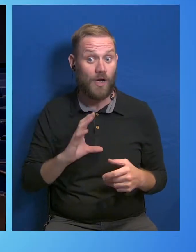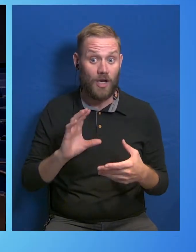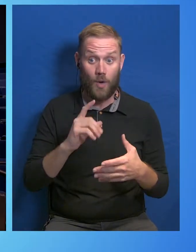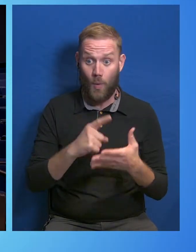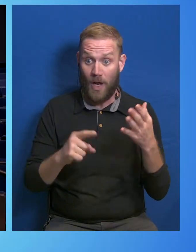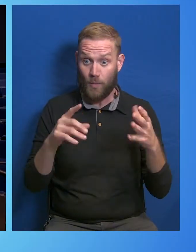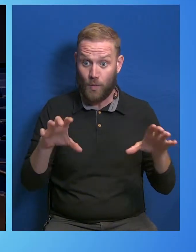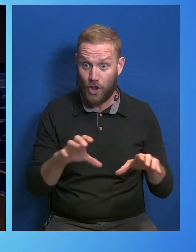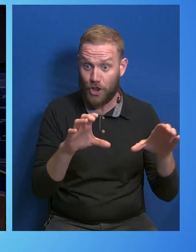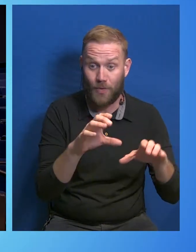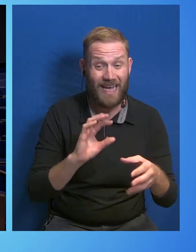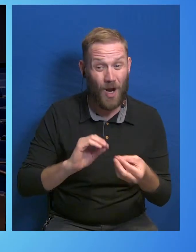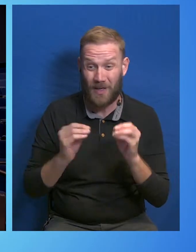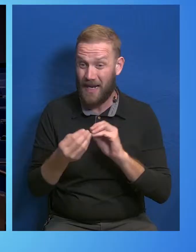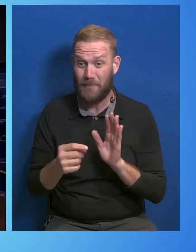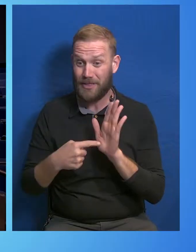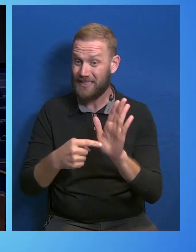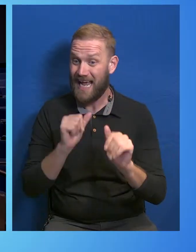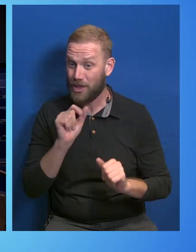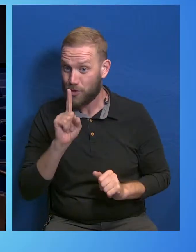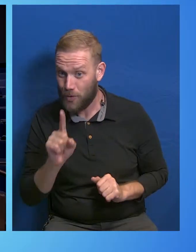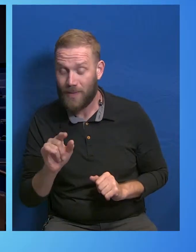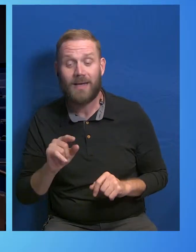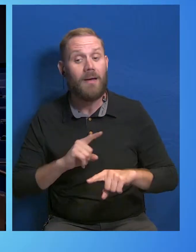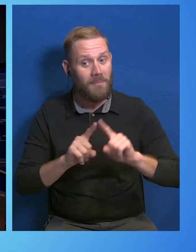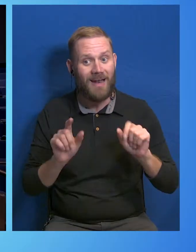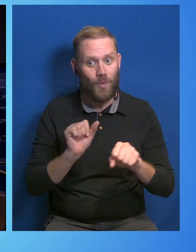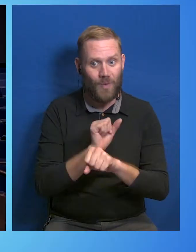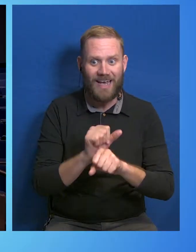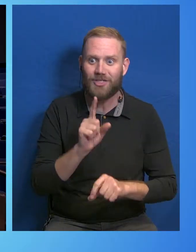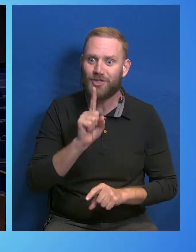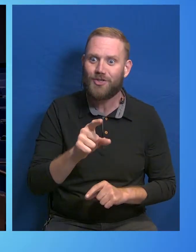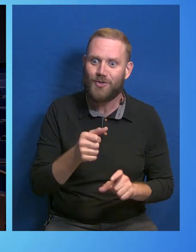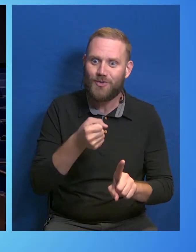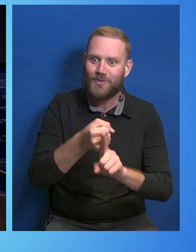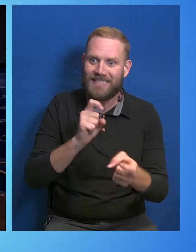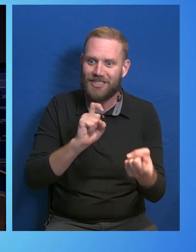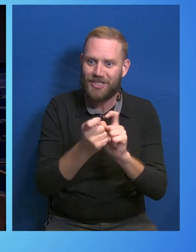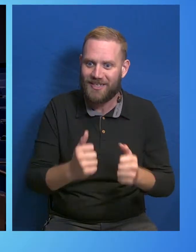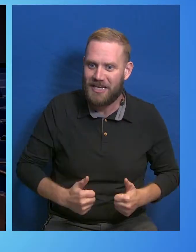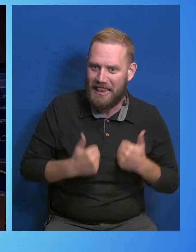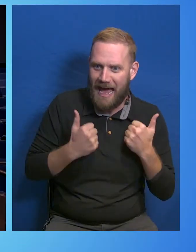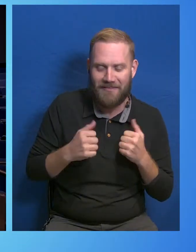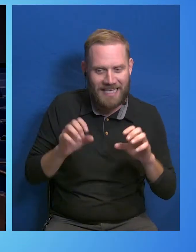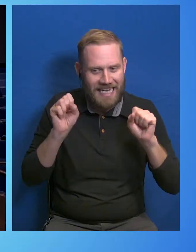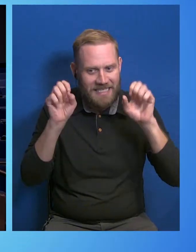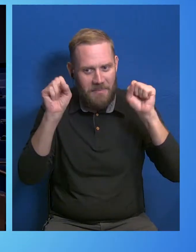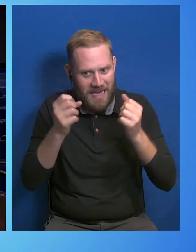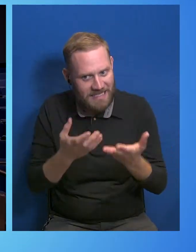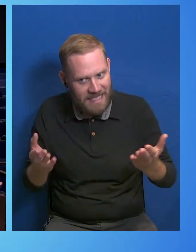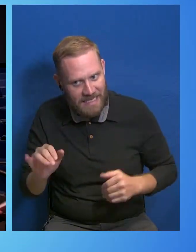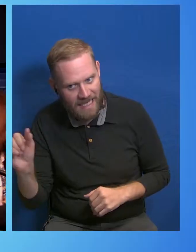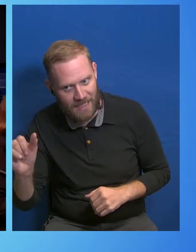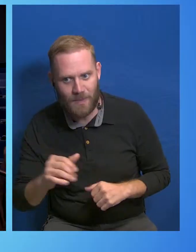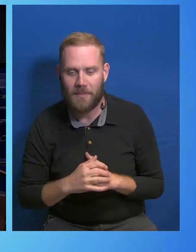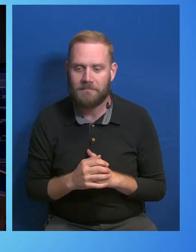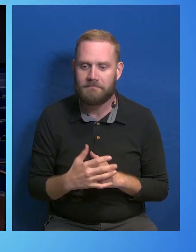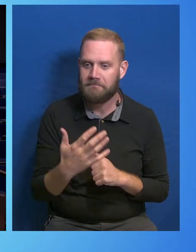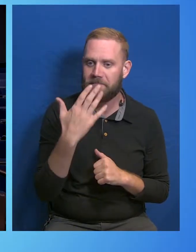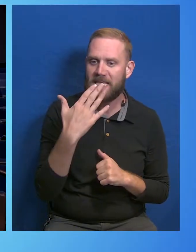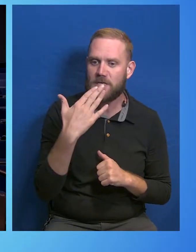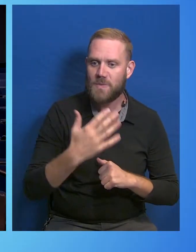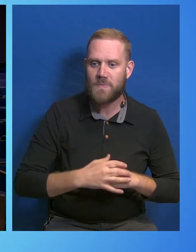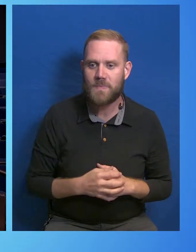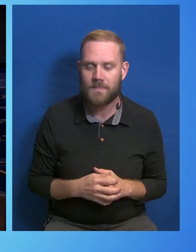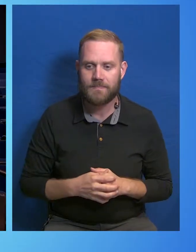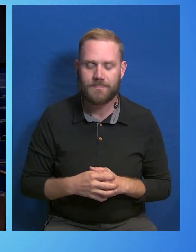numbers aren't showing that, but we do change lives, and it's an amazing thing. Thank you. Thank you.